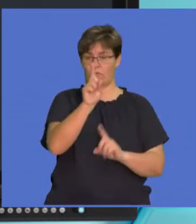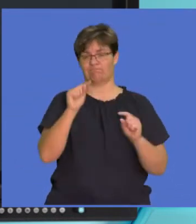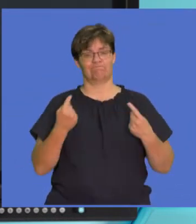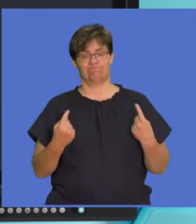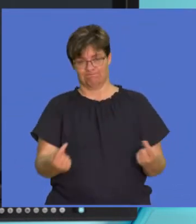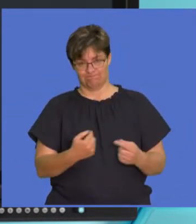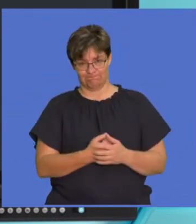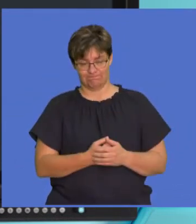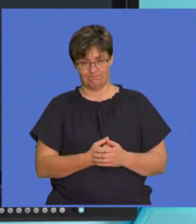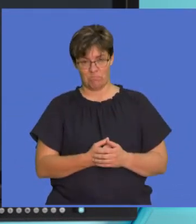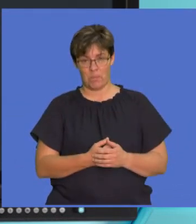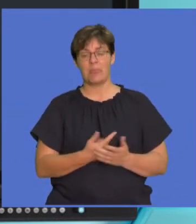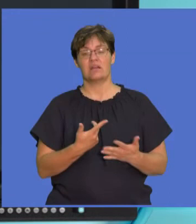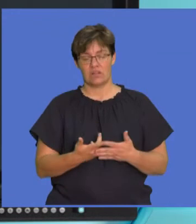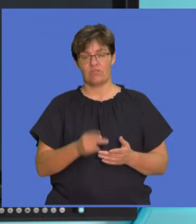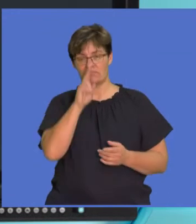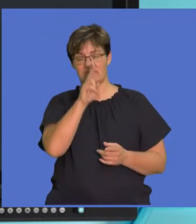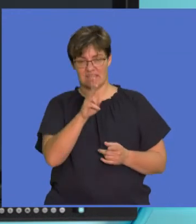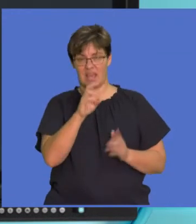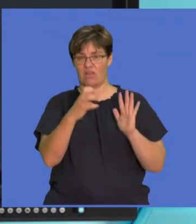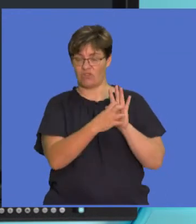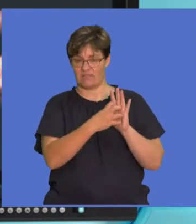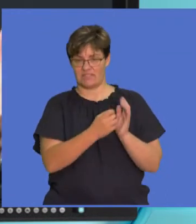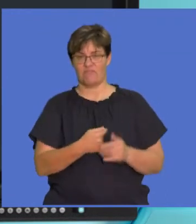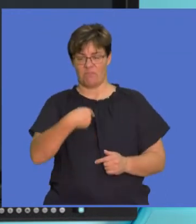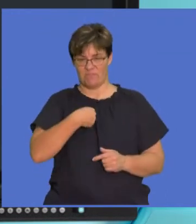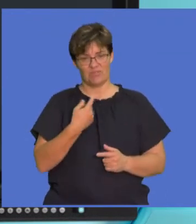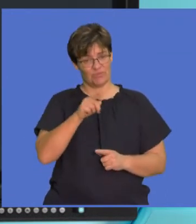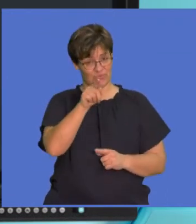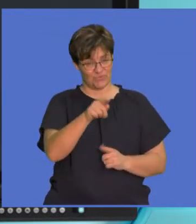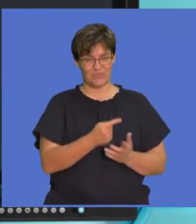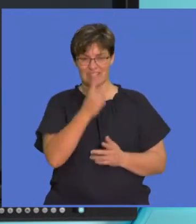really cross 1. And you will see that at a later stage when you